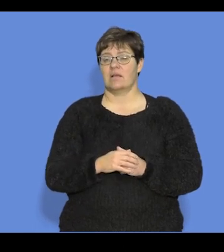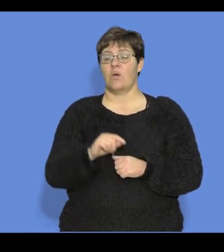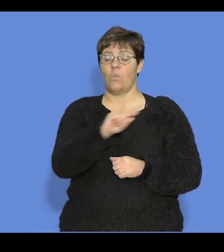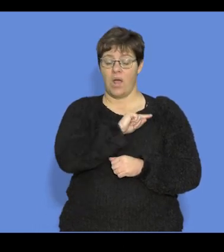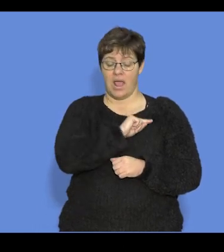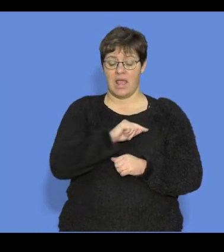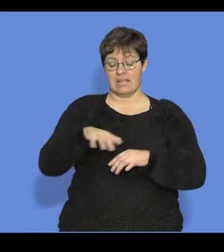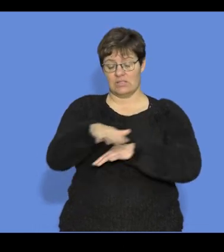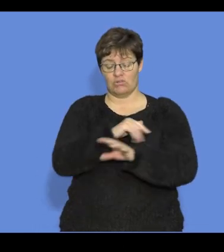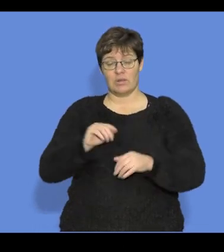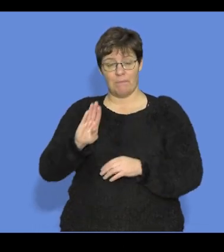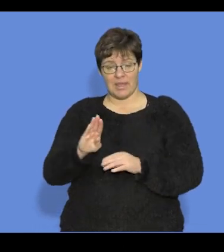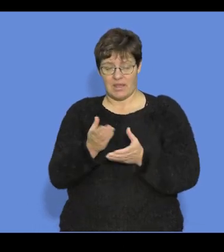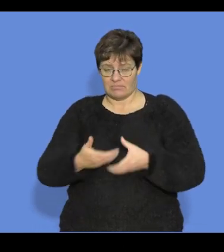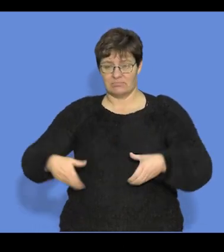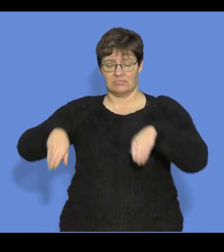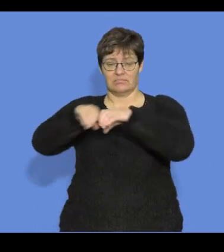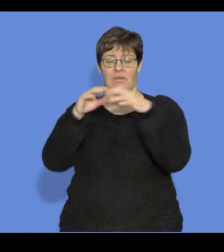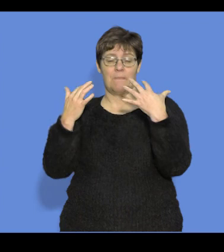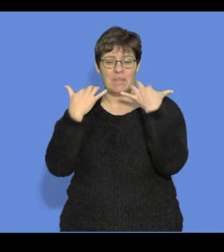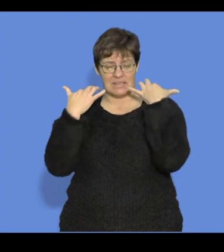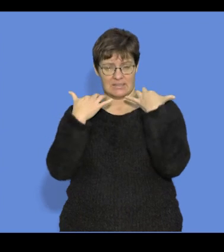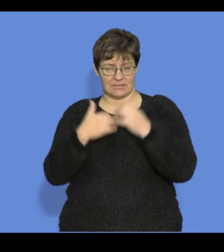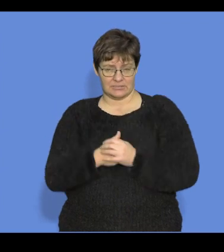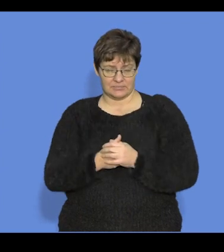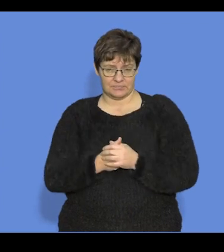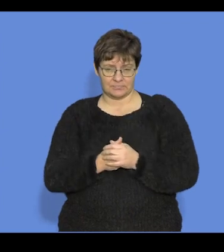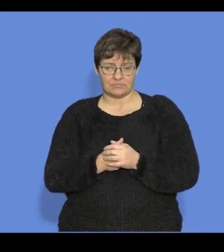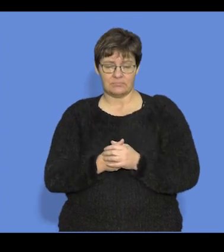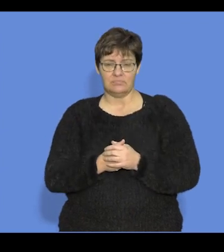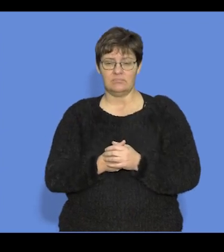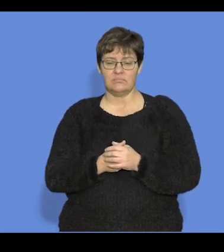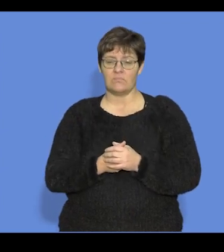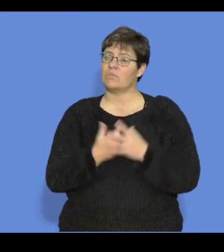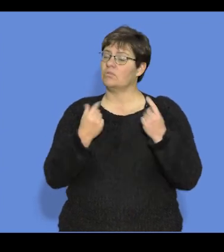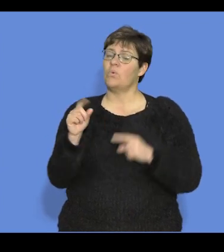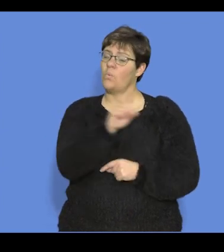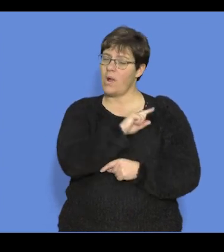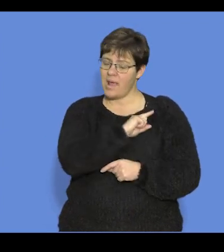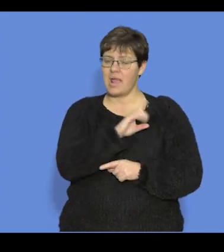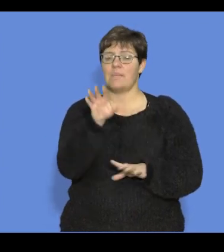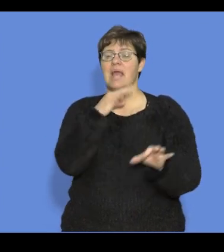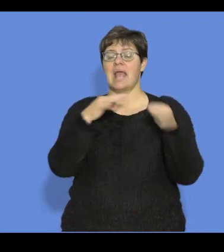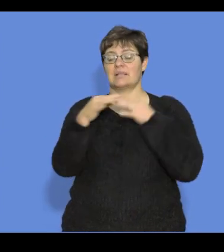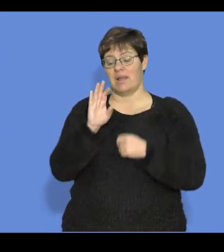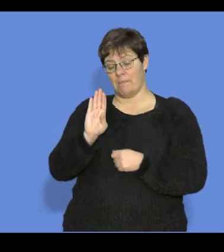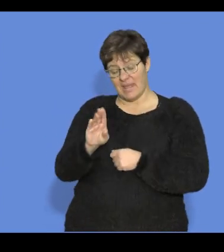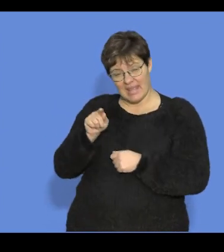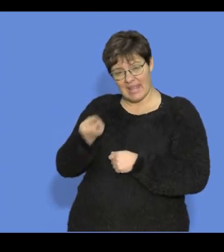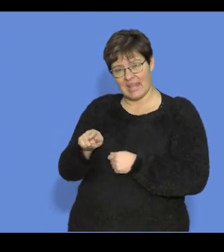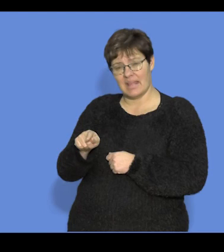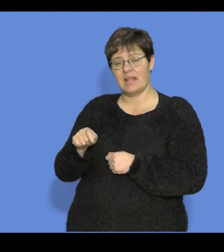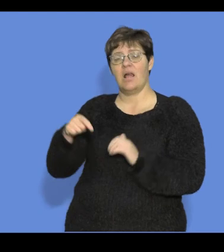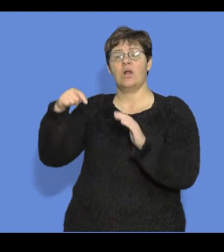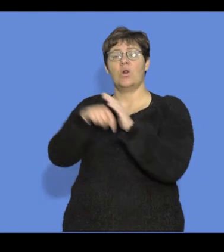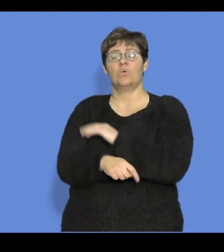B when it's placed in a plastic bag. And what you have to do is explain how plant B loses a